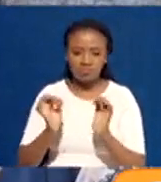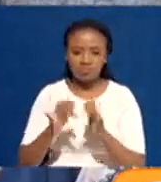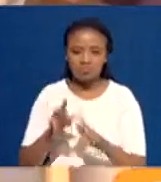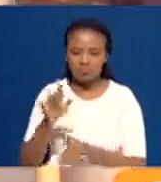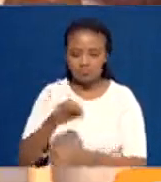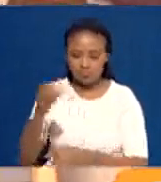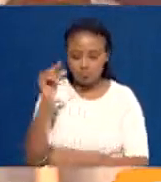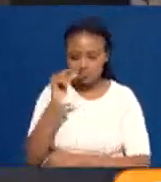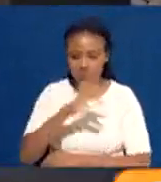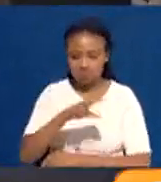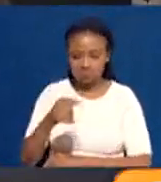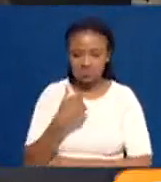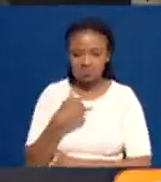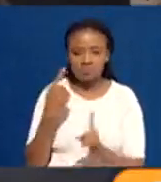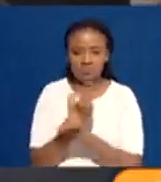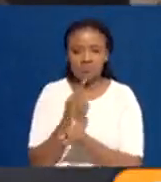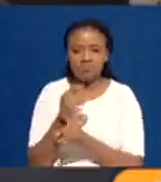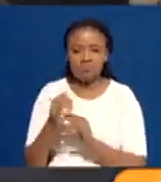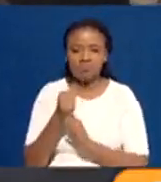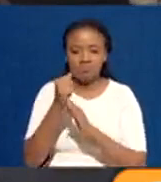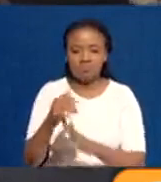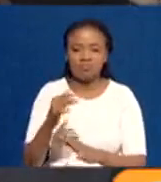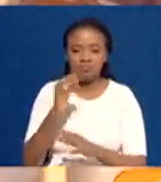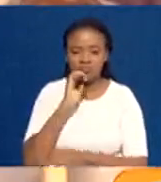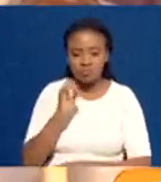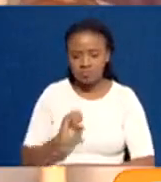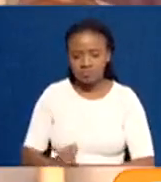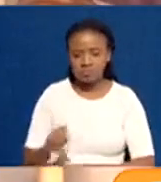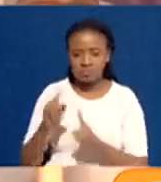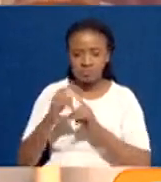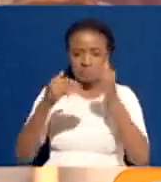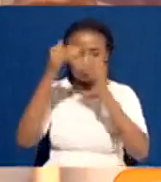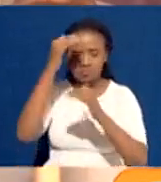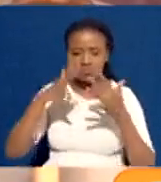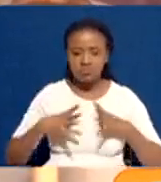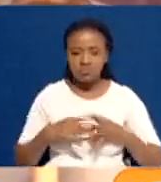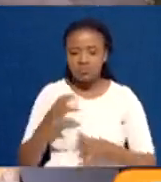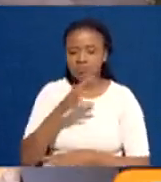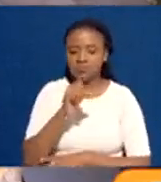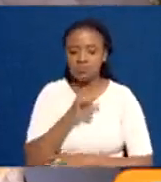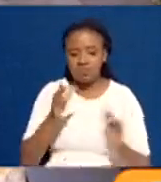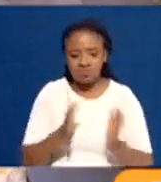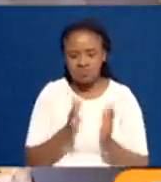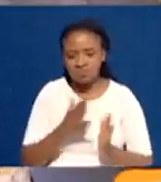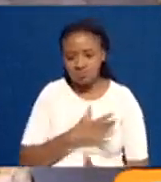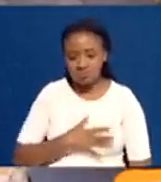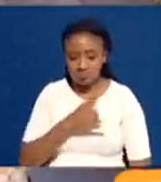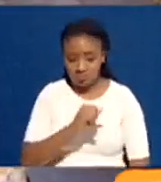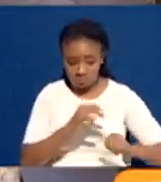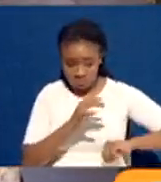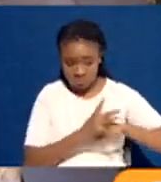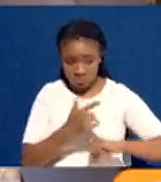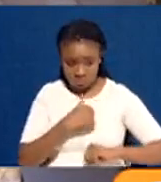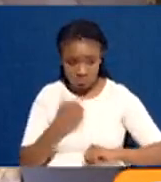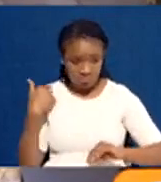which brought together political leaders, elders and professionals, the CS called on locals to give Deco the same support they had given him in the